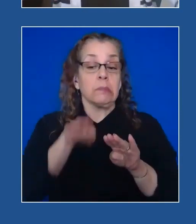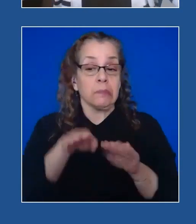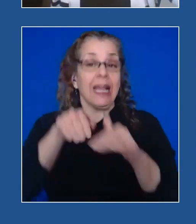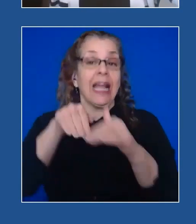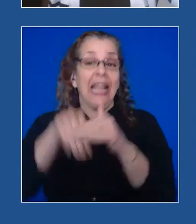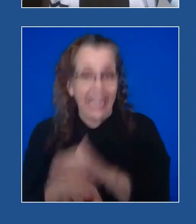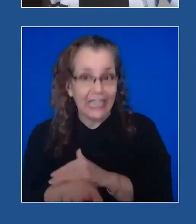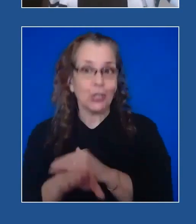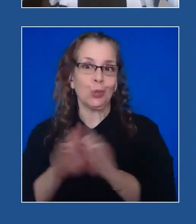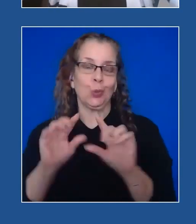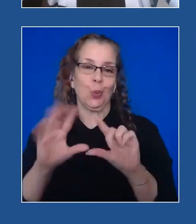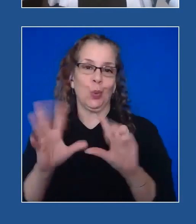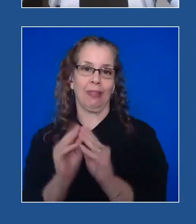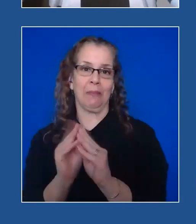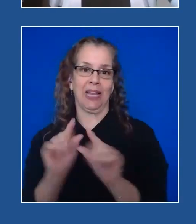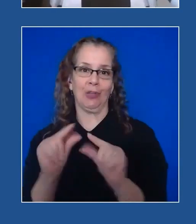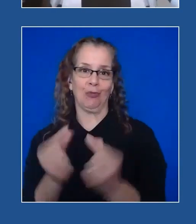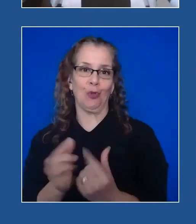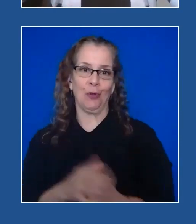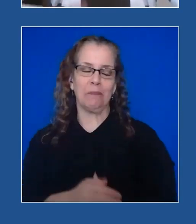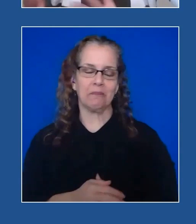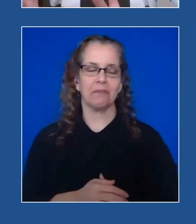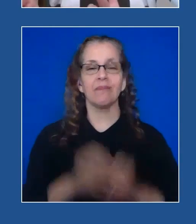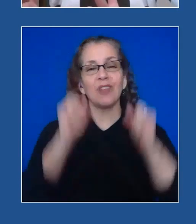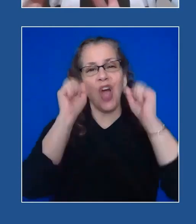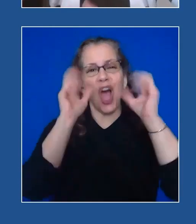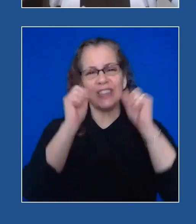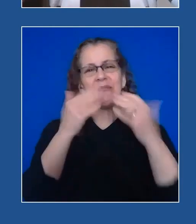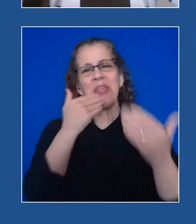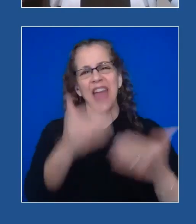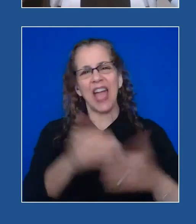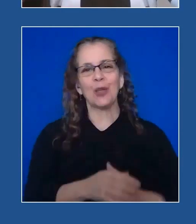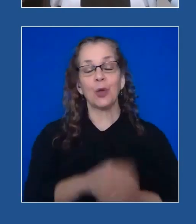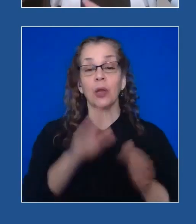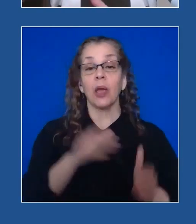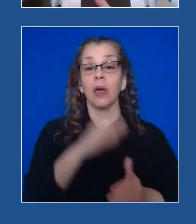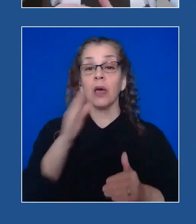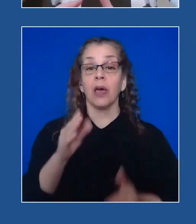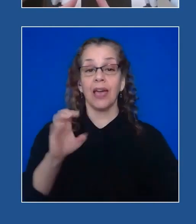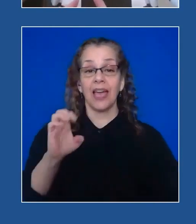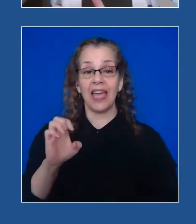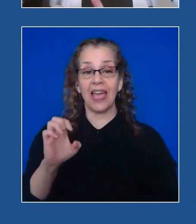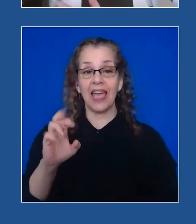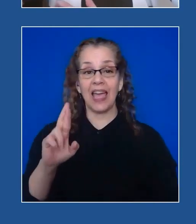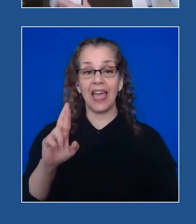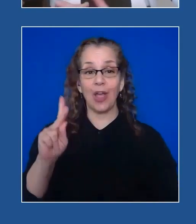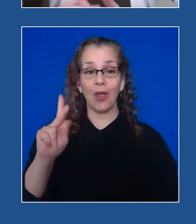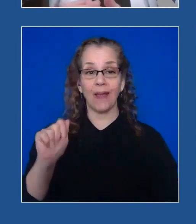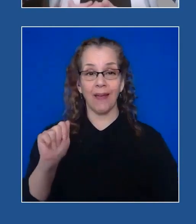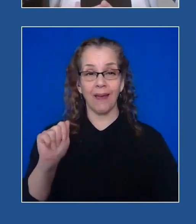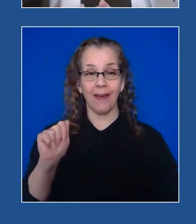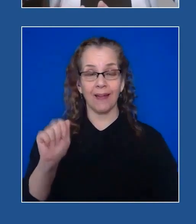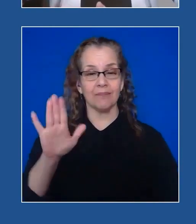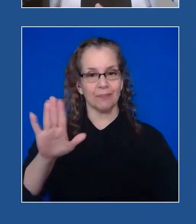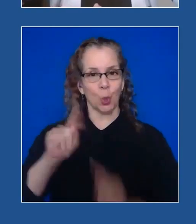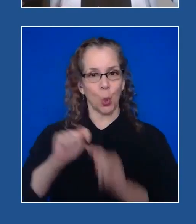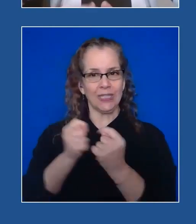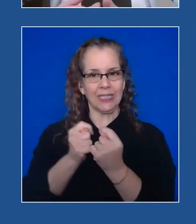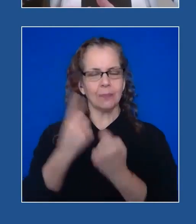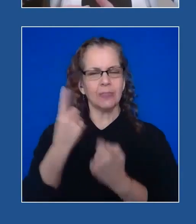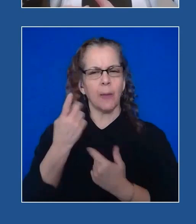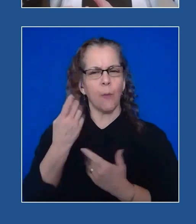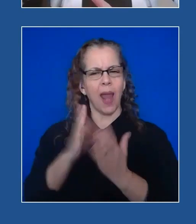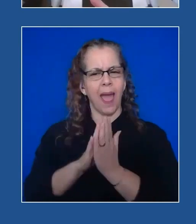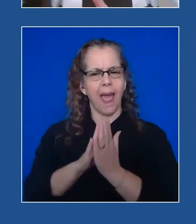That makes a lot of sense. Awesome. Thank you. For Erica's team, somebody asked, when we have someone